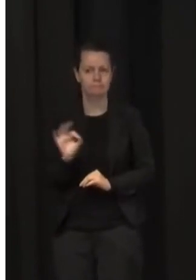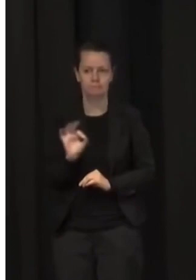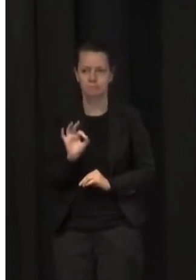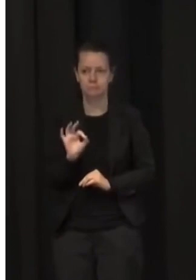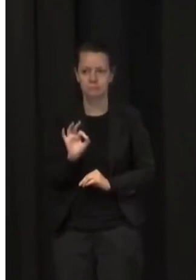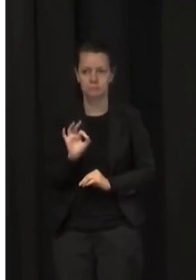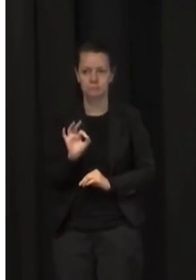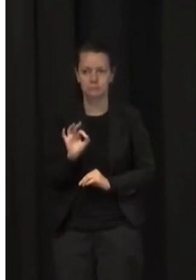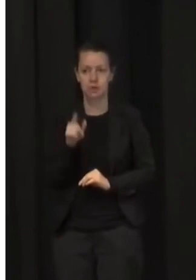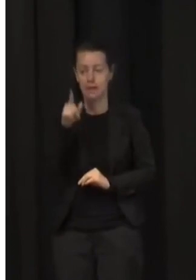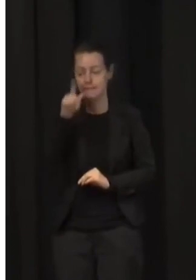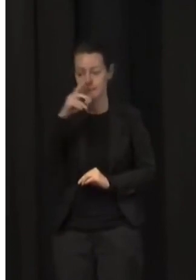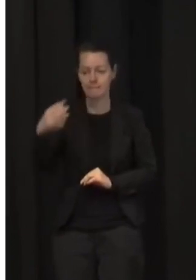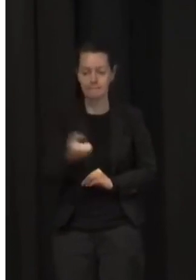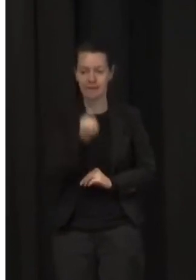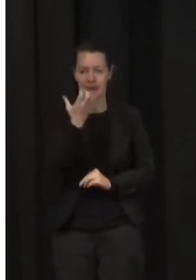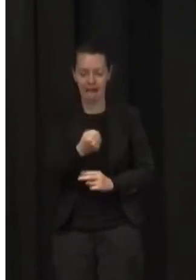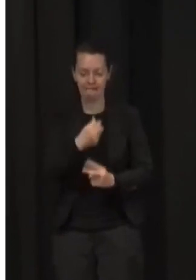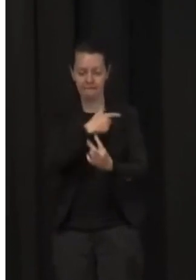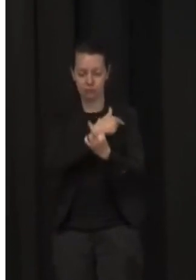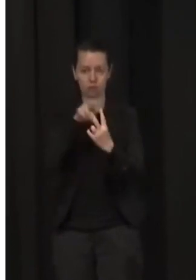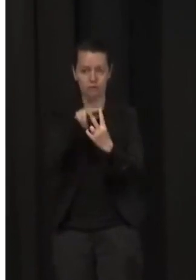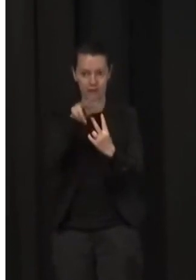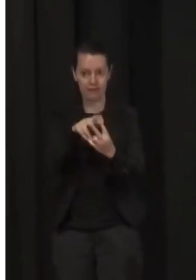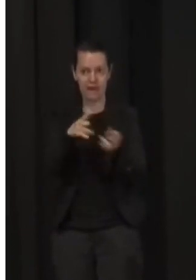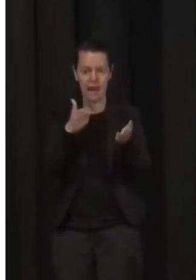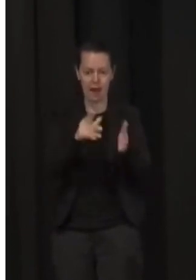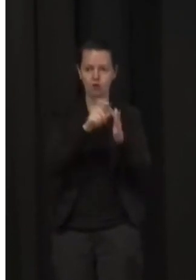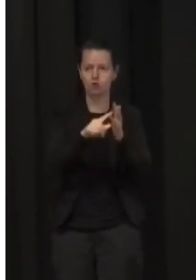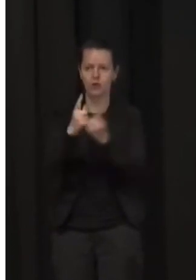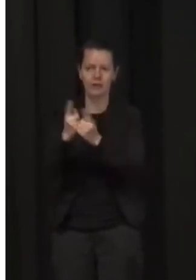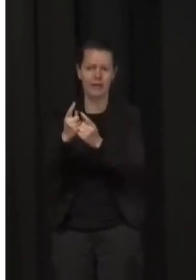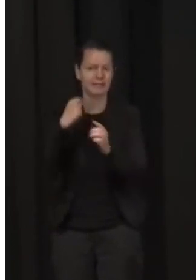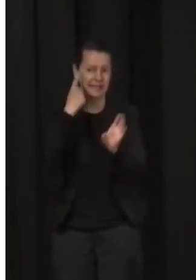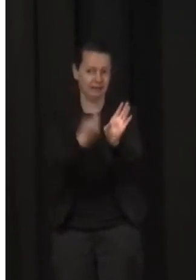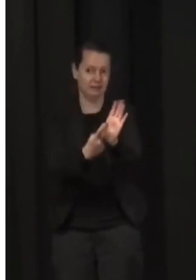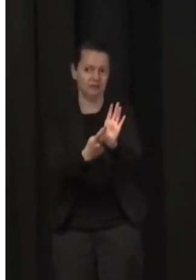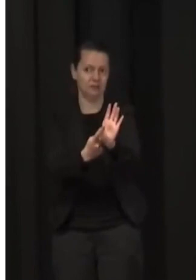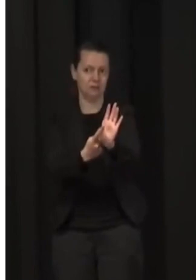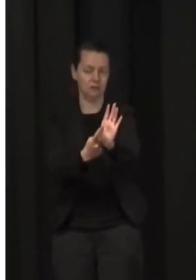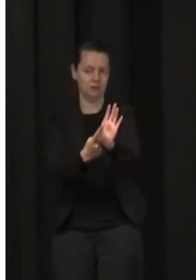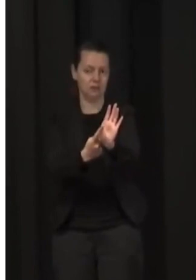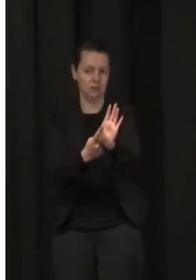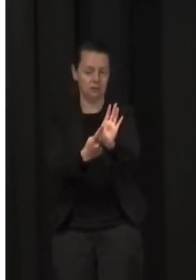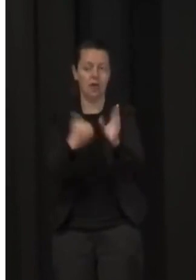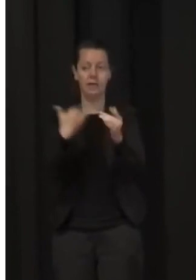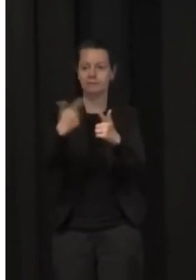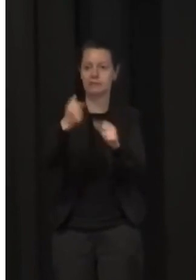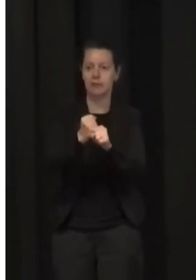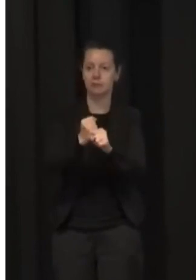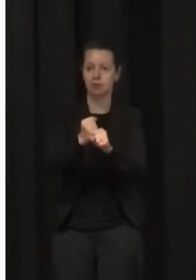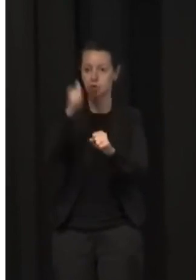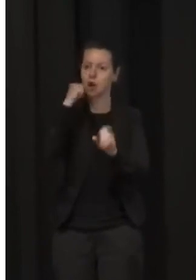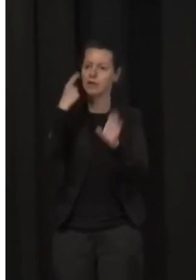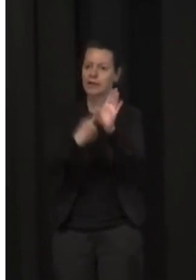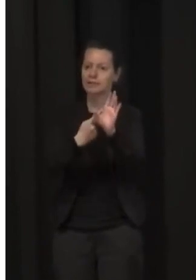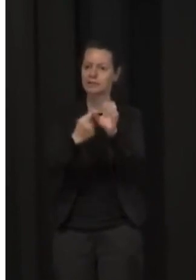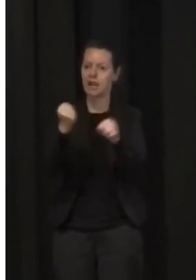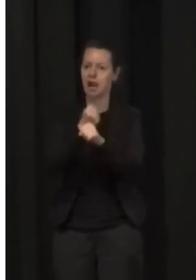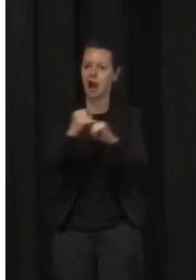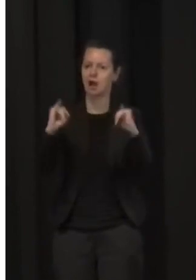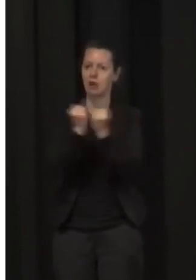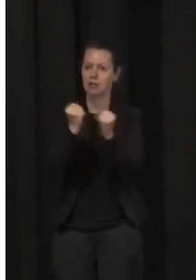well into 2022. There's been reports that there's been thousands. For instance, I'll give you an example. The Grand Prix is in April. I don't think